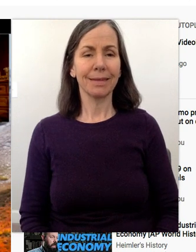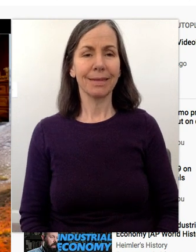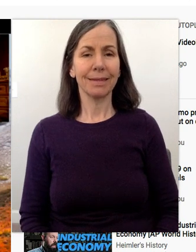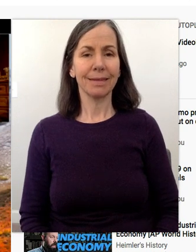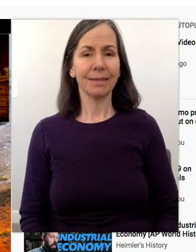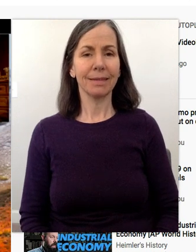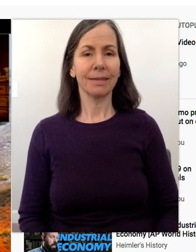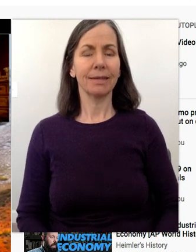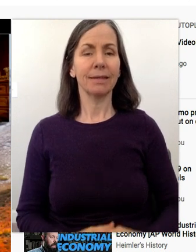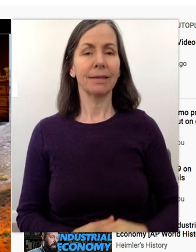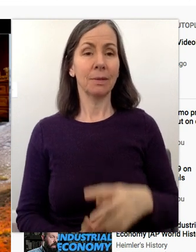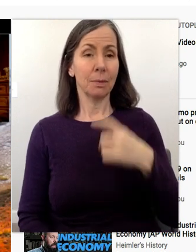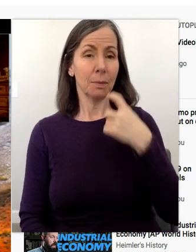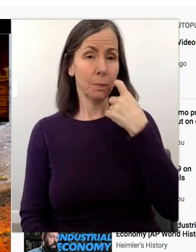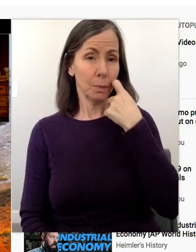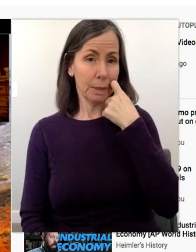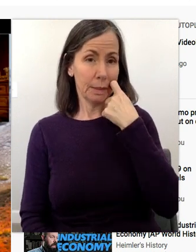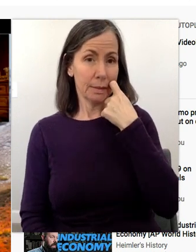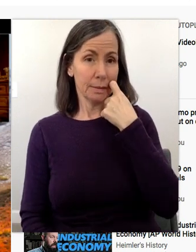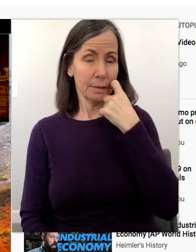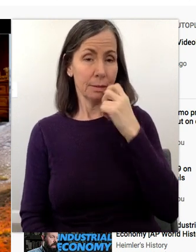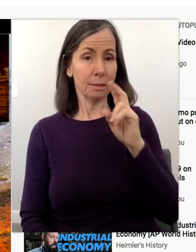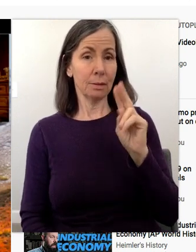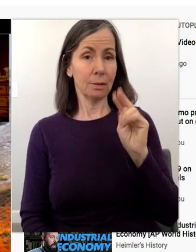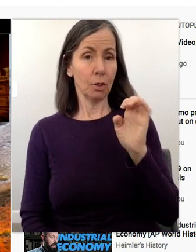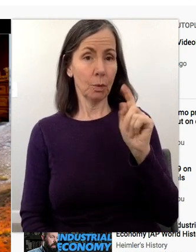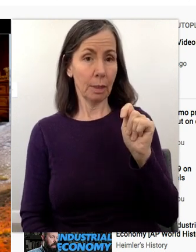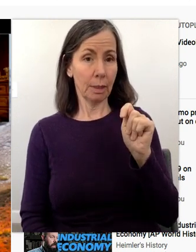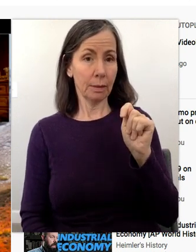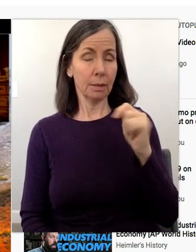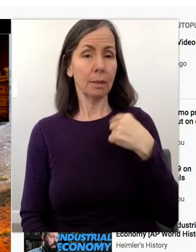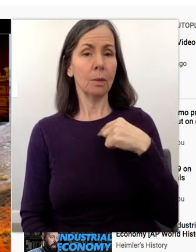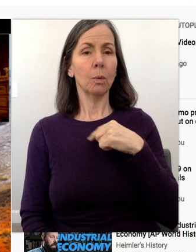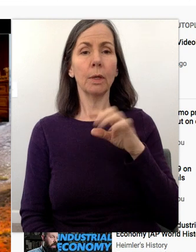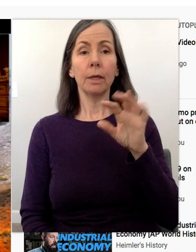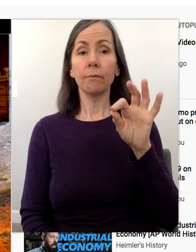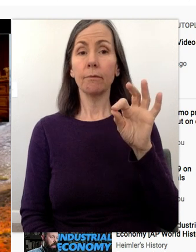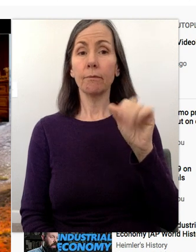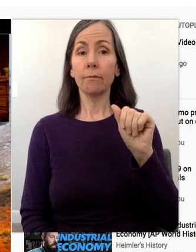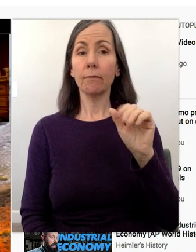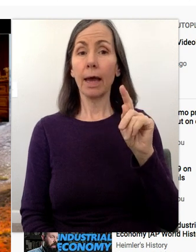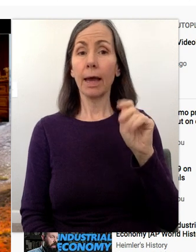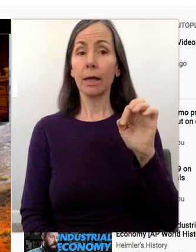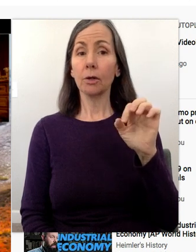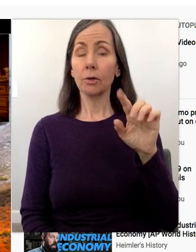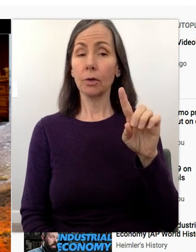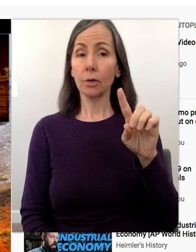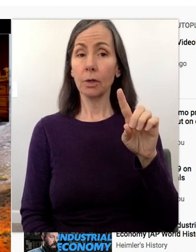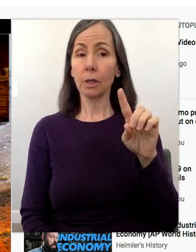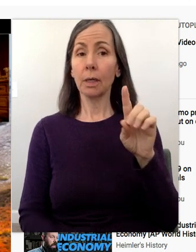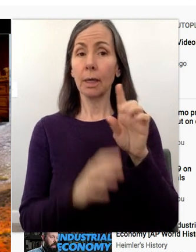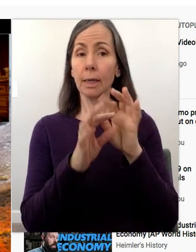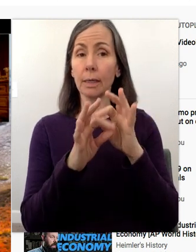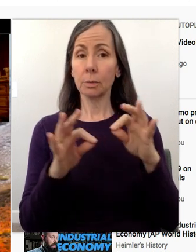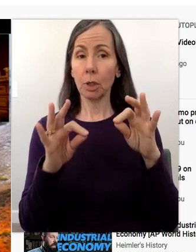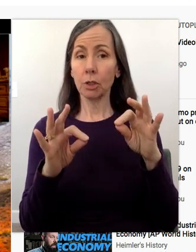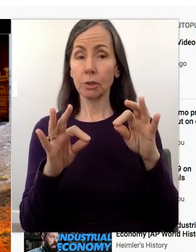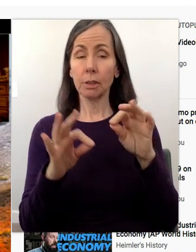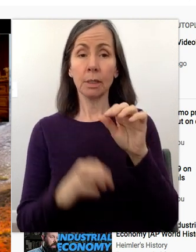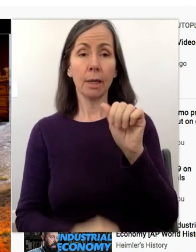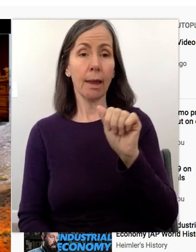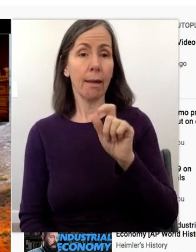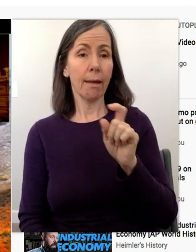Last unit, we factored expressions in the form ax squared plus